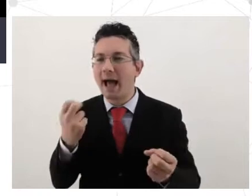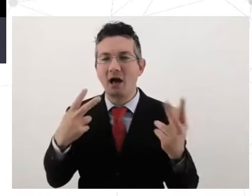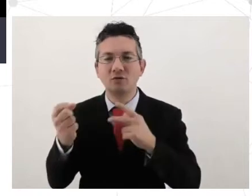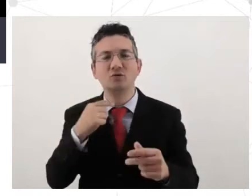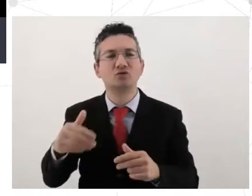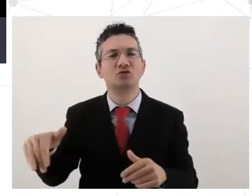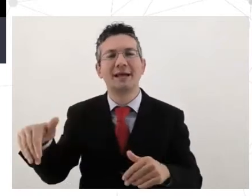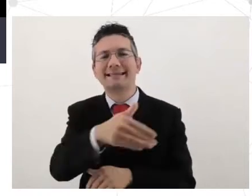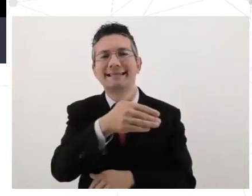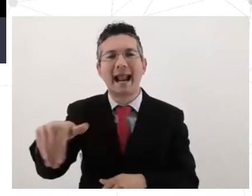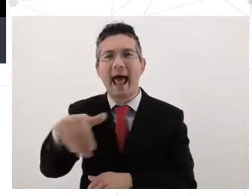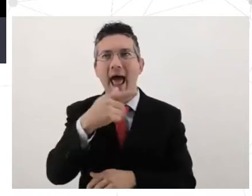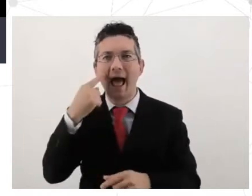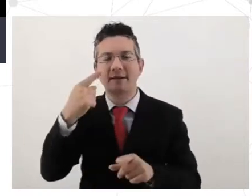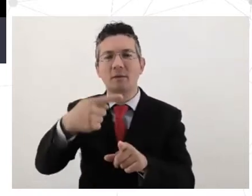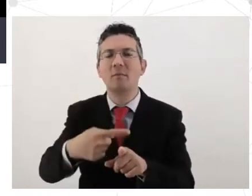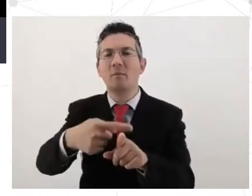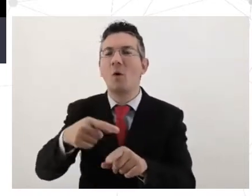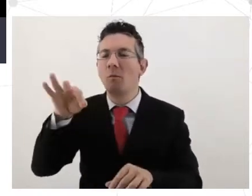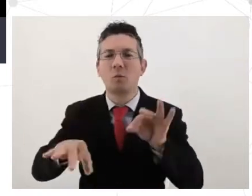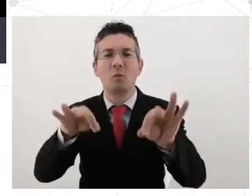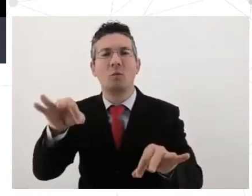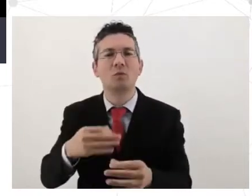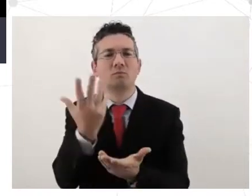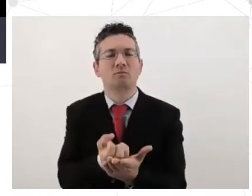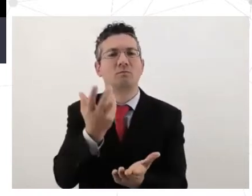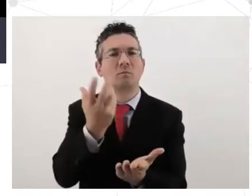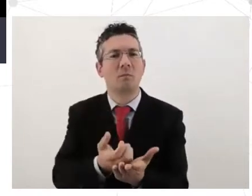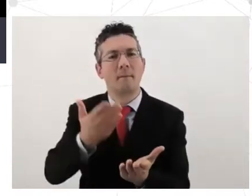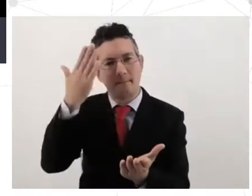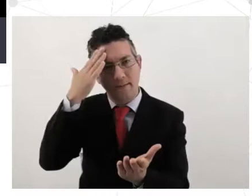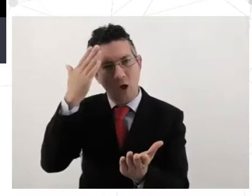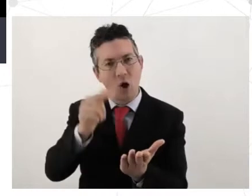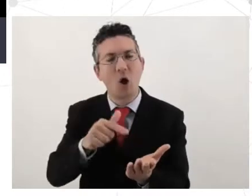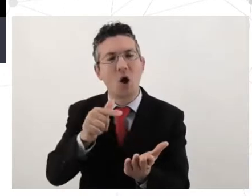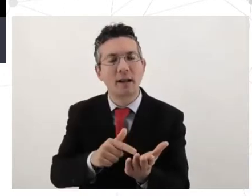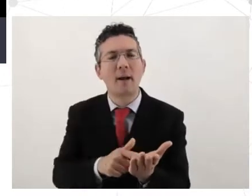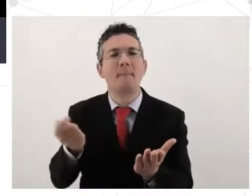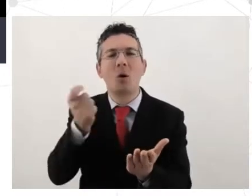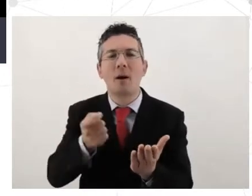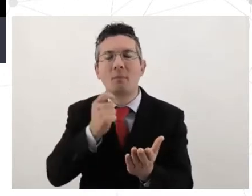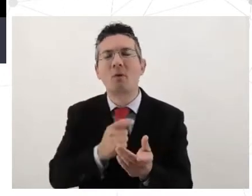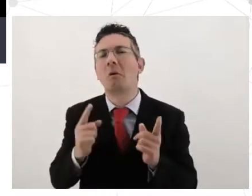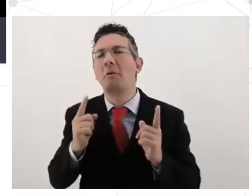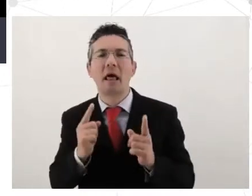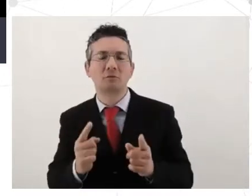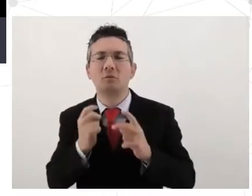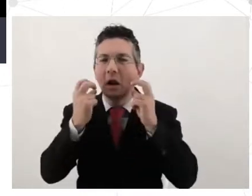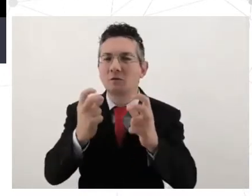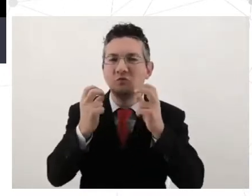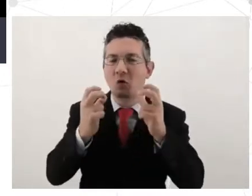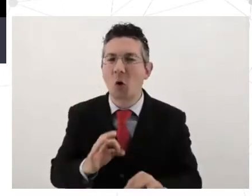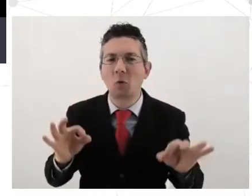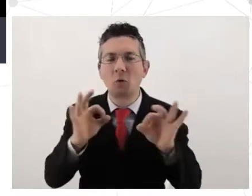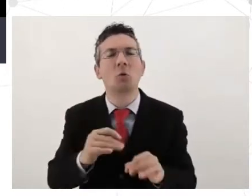Sweden, and France, and we plan to go other parts of the world as well within the next 12 months. Now, a really exciting piece of work we did was